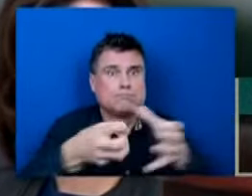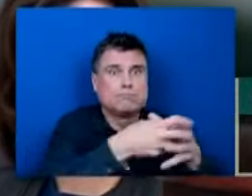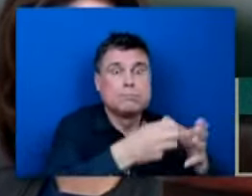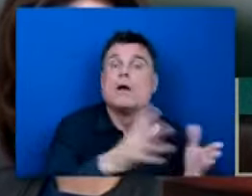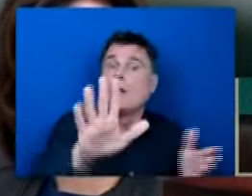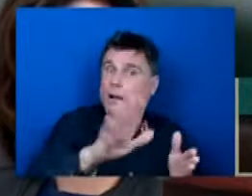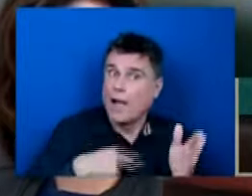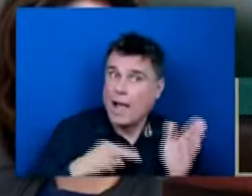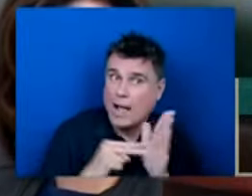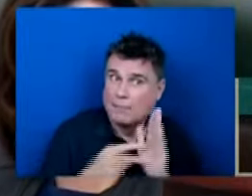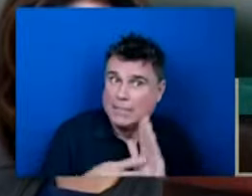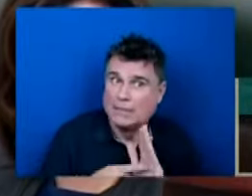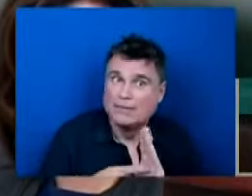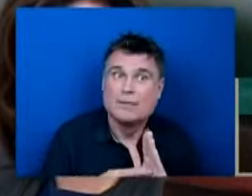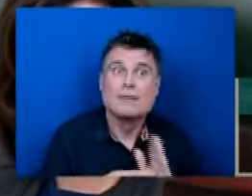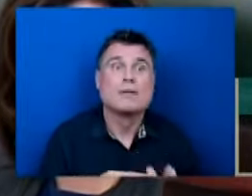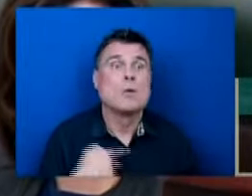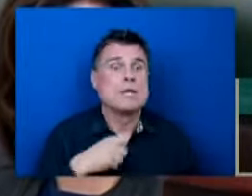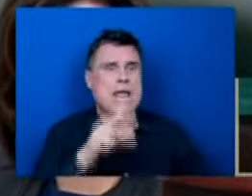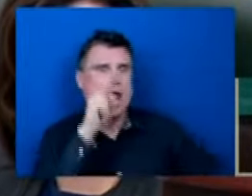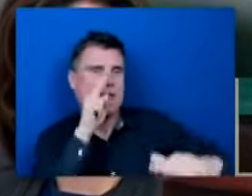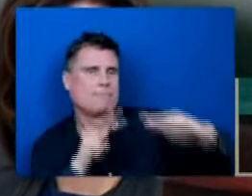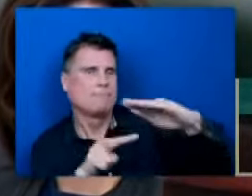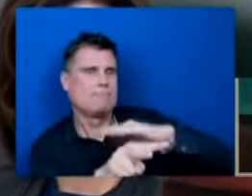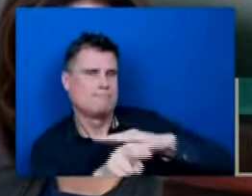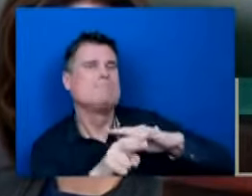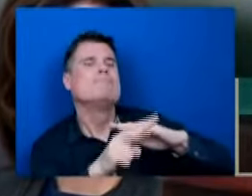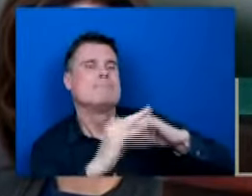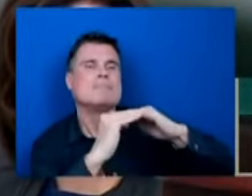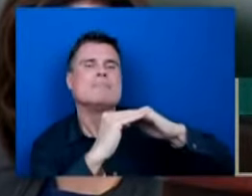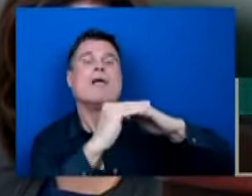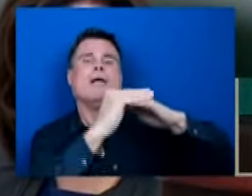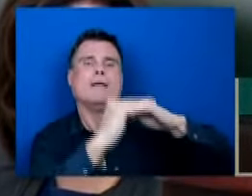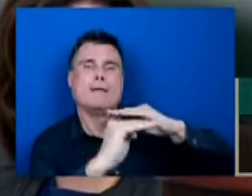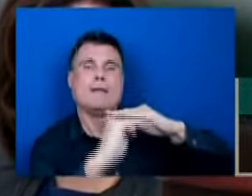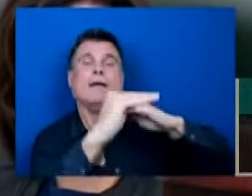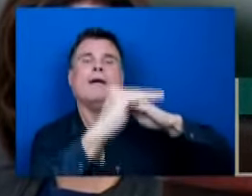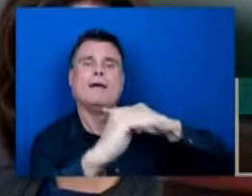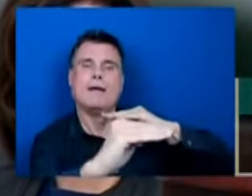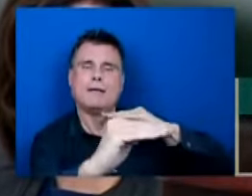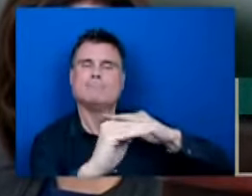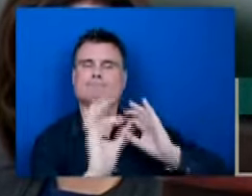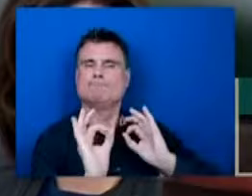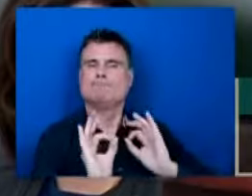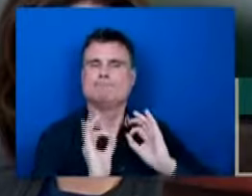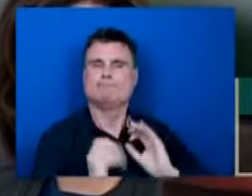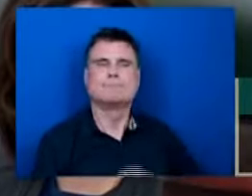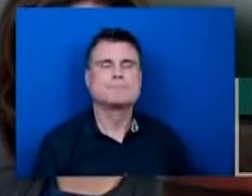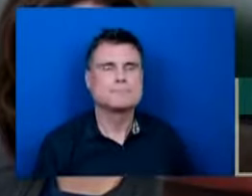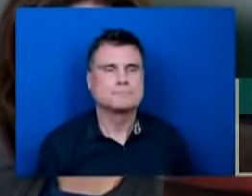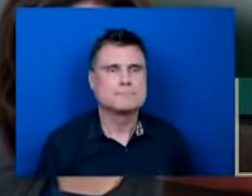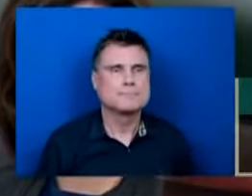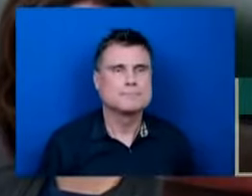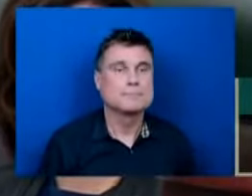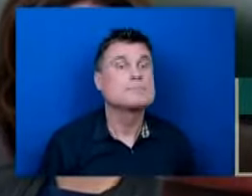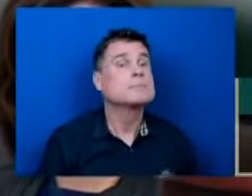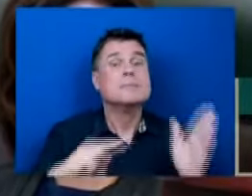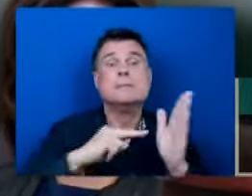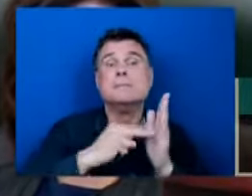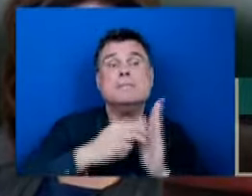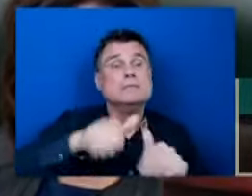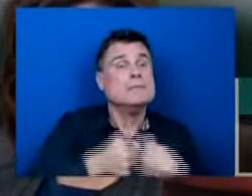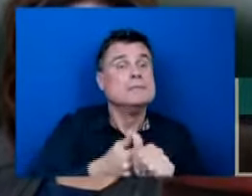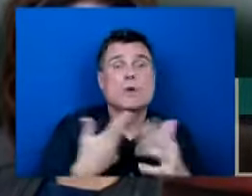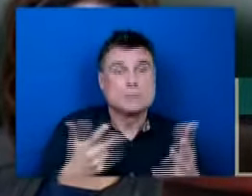business environment where market signals and the essential tension between sector competitiveness is maintained and